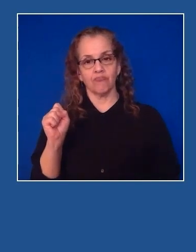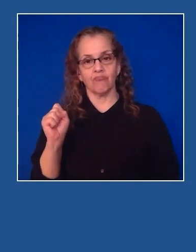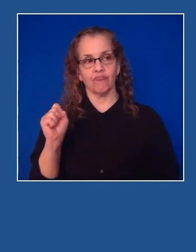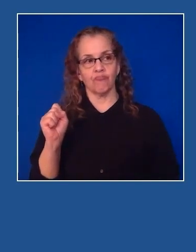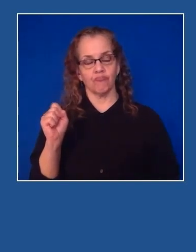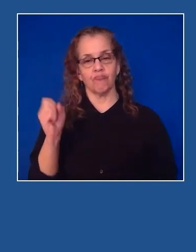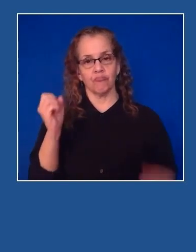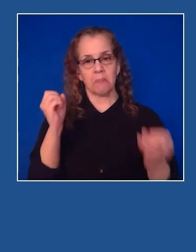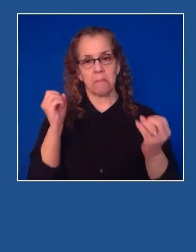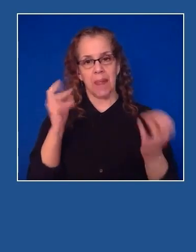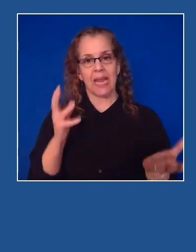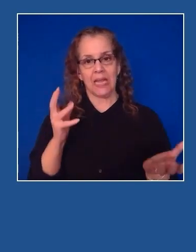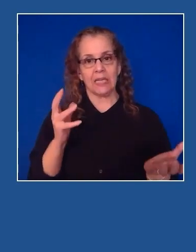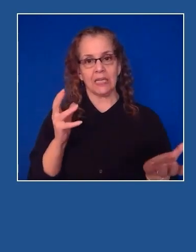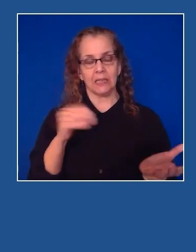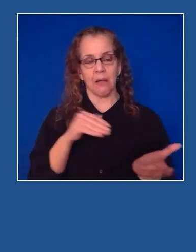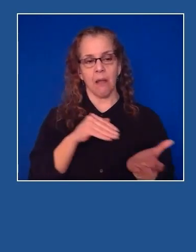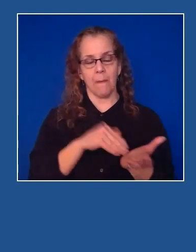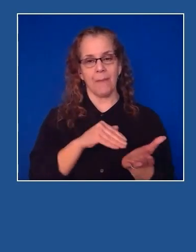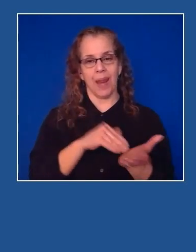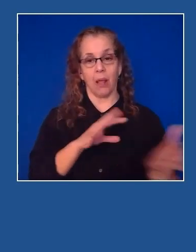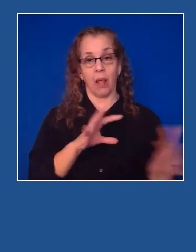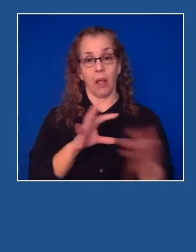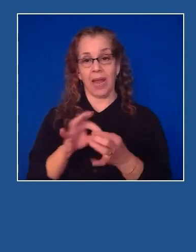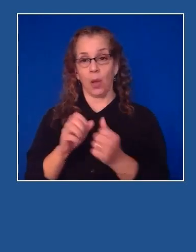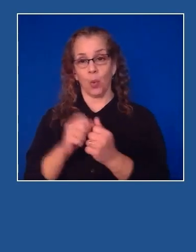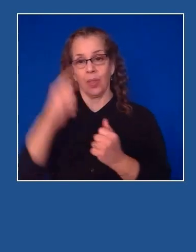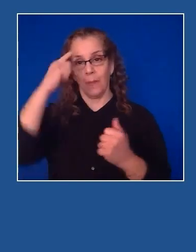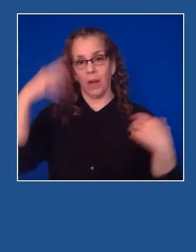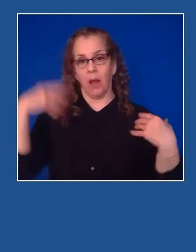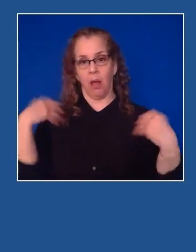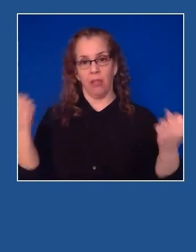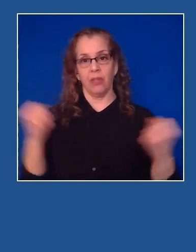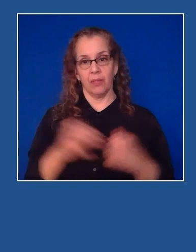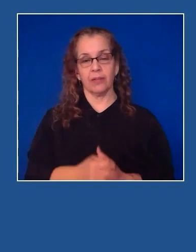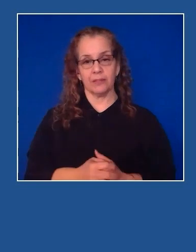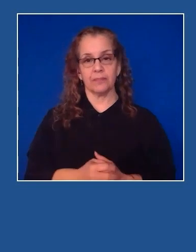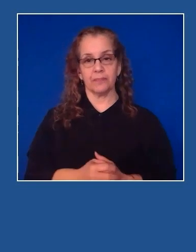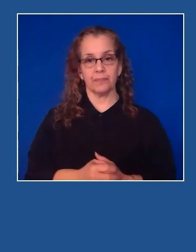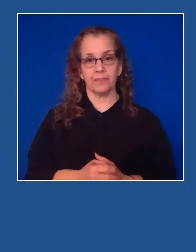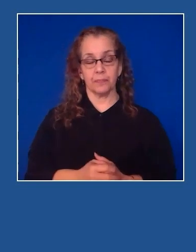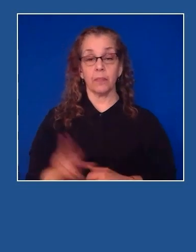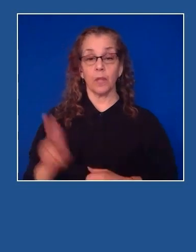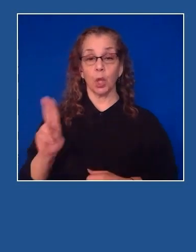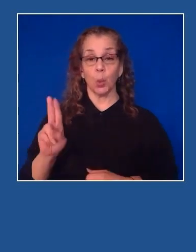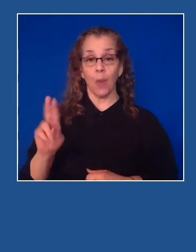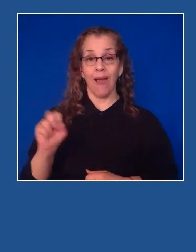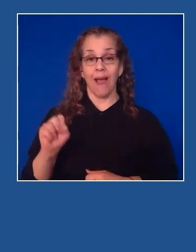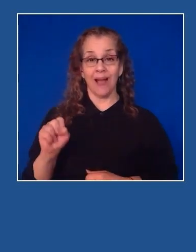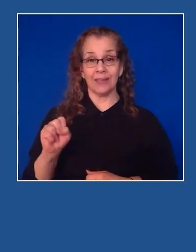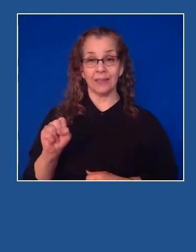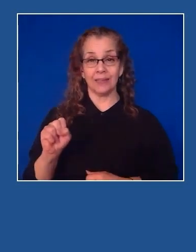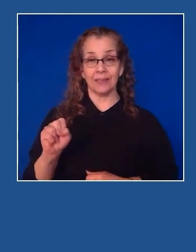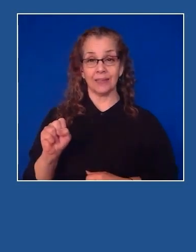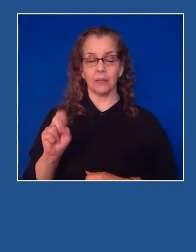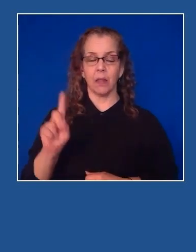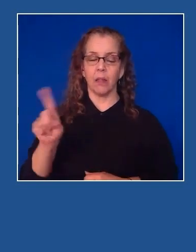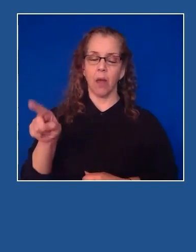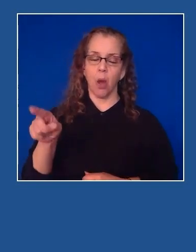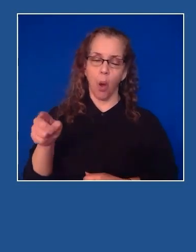them being medical bills related to mental health care. The United States is the only